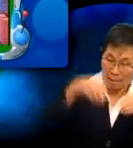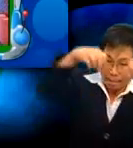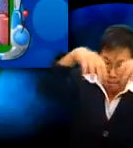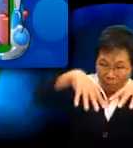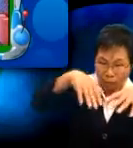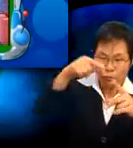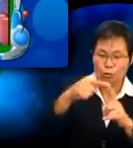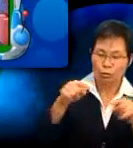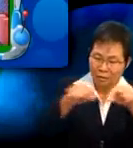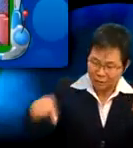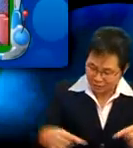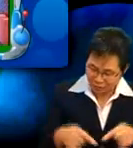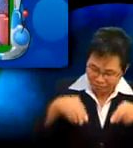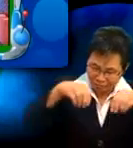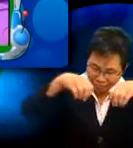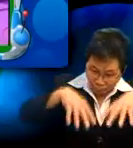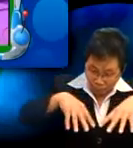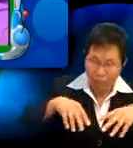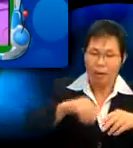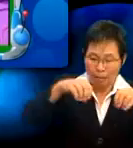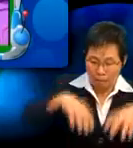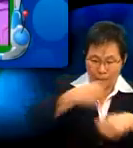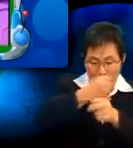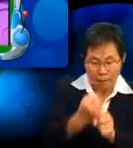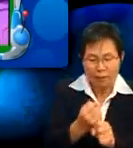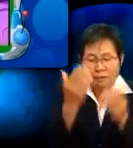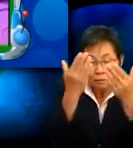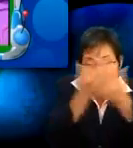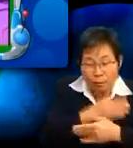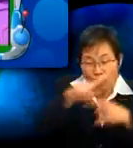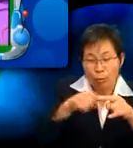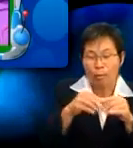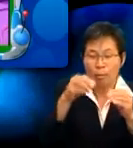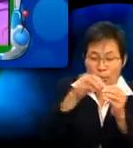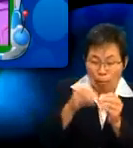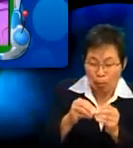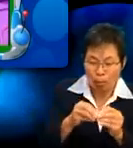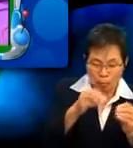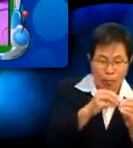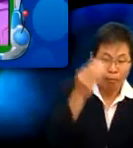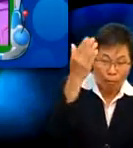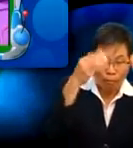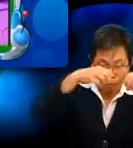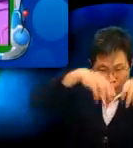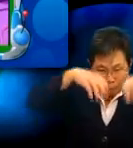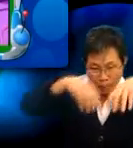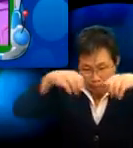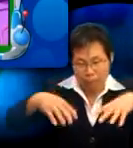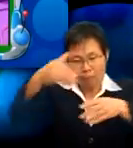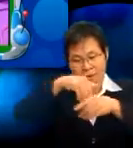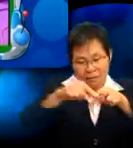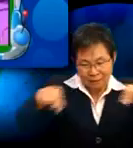the bulb to the circuit. The bulb can be made dimmer when more bulbs are added to the